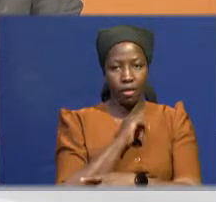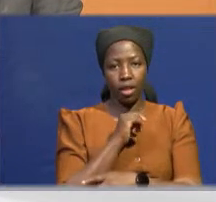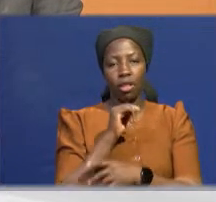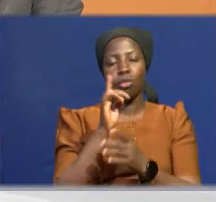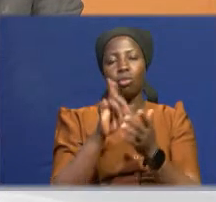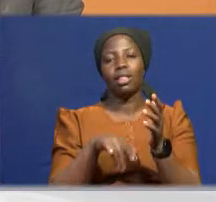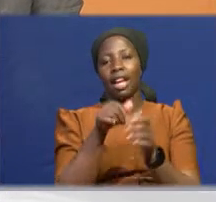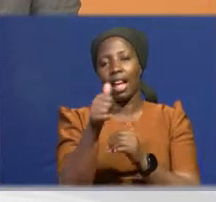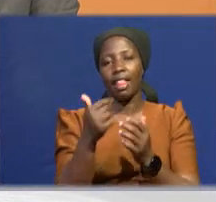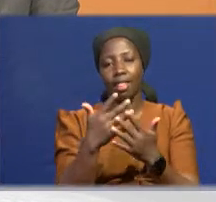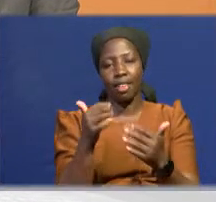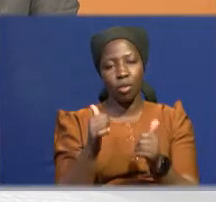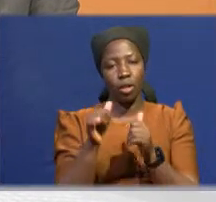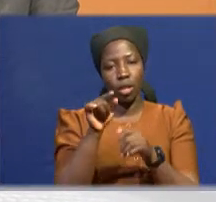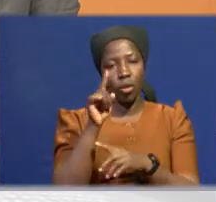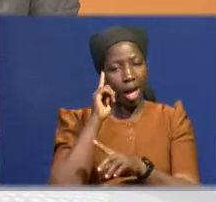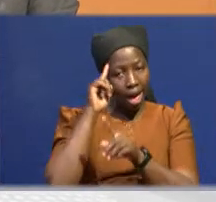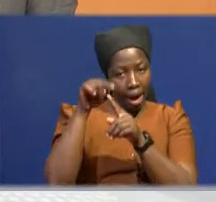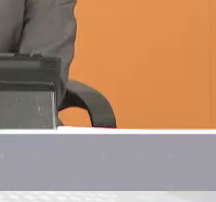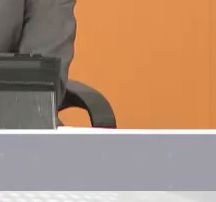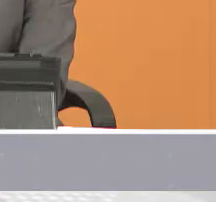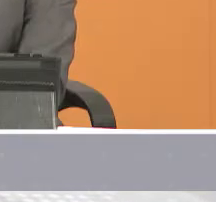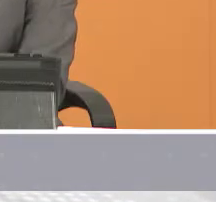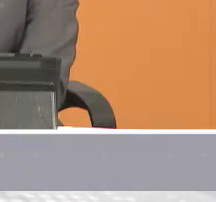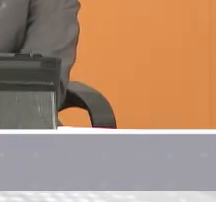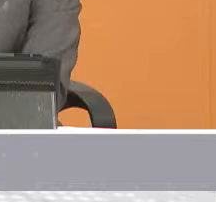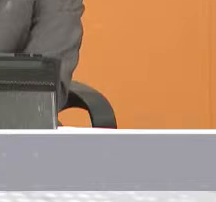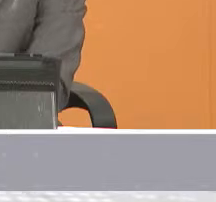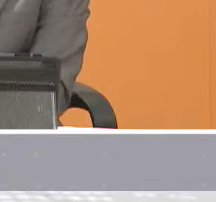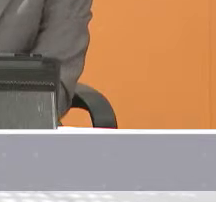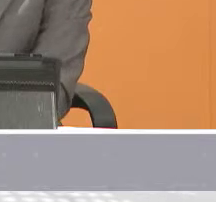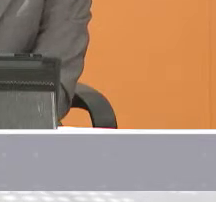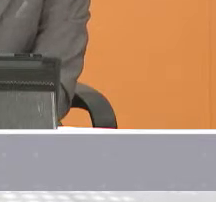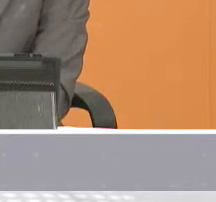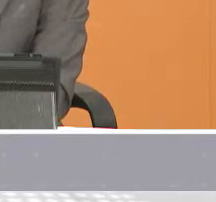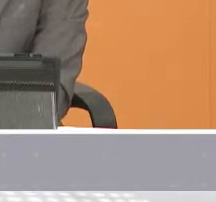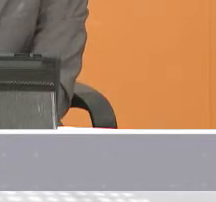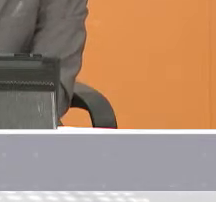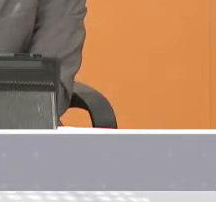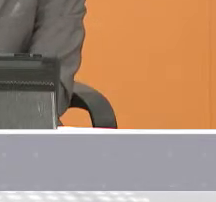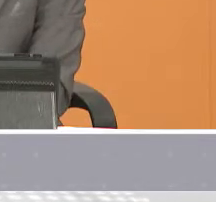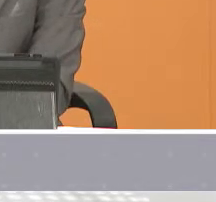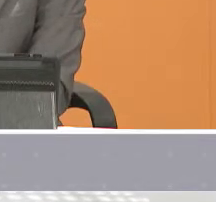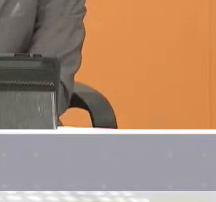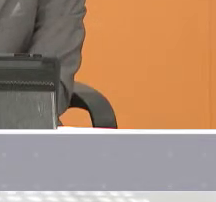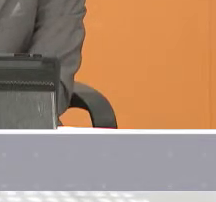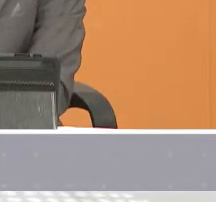of anti-doping? Because there is so much focus on it on athletics, but in motorsport it is different.